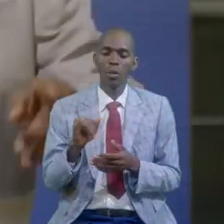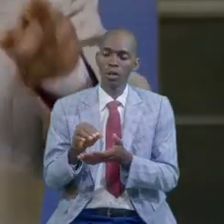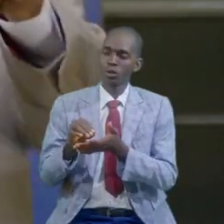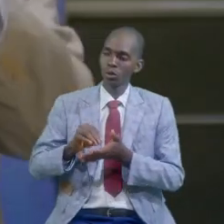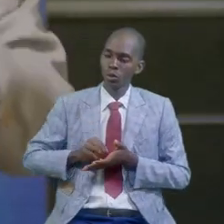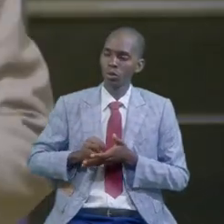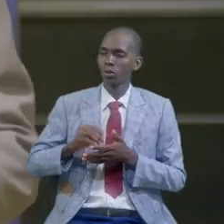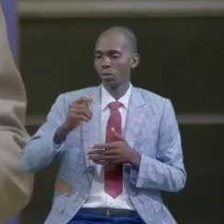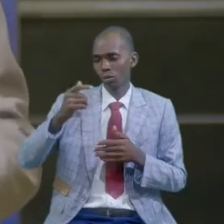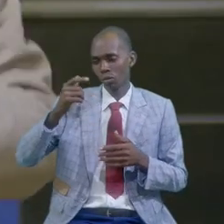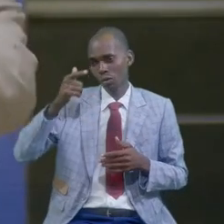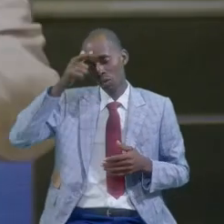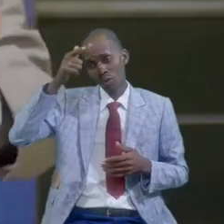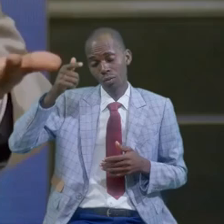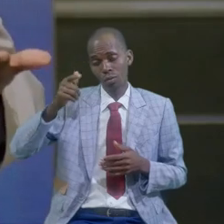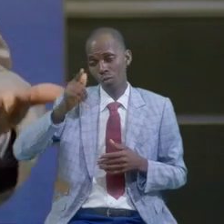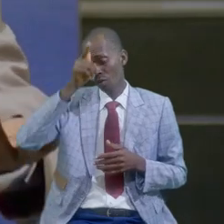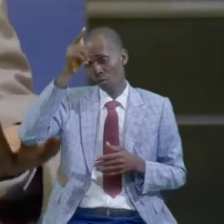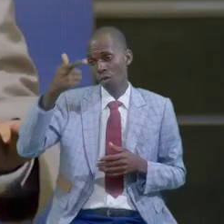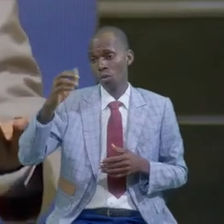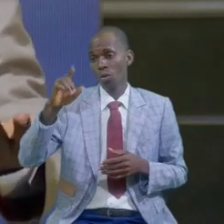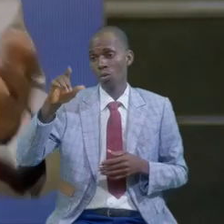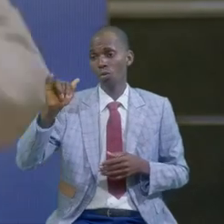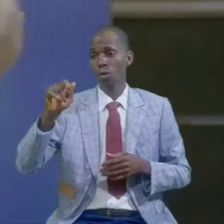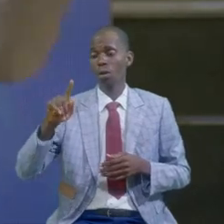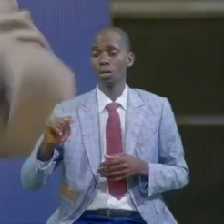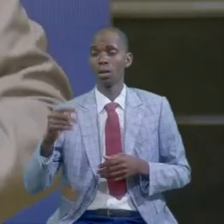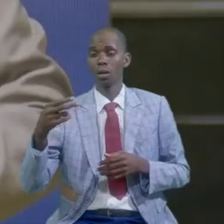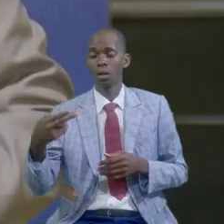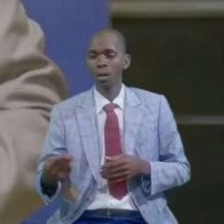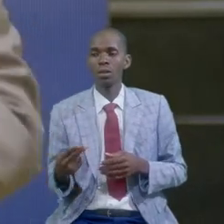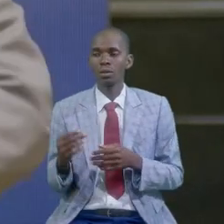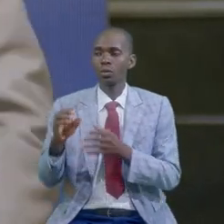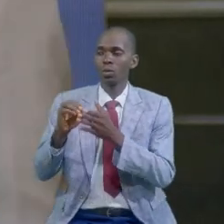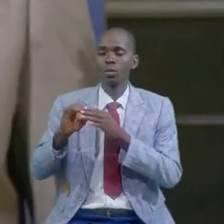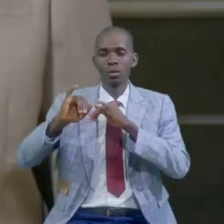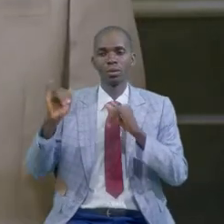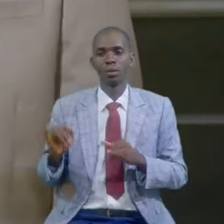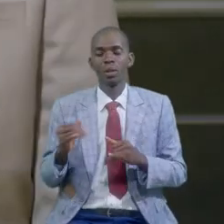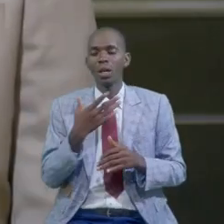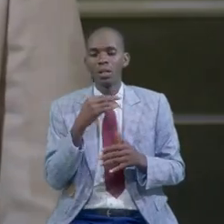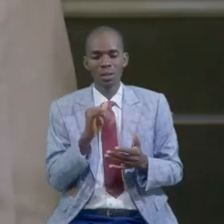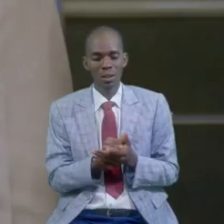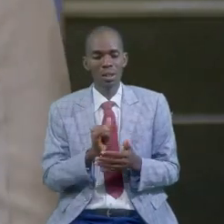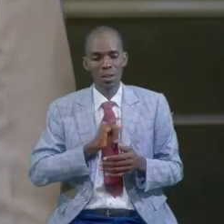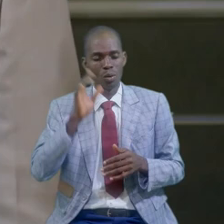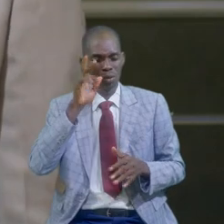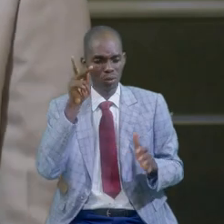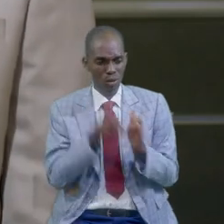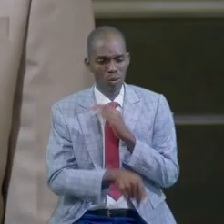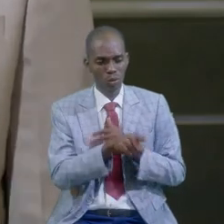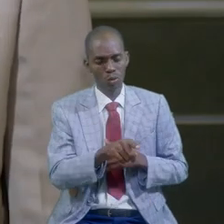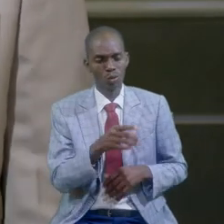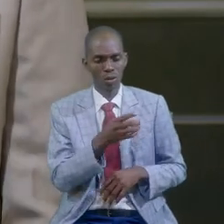said, I'll kill you. Come on here. I'll give your flesh to the birds of the air. It's not what they say